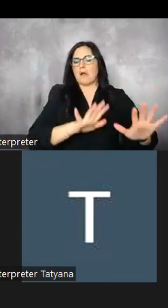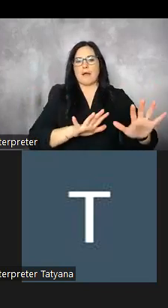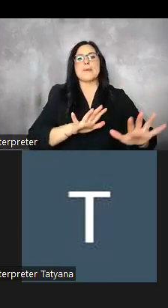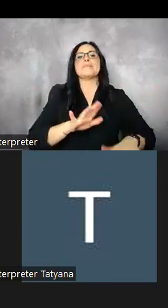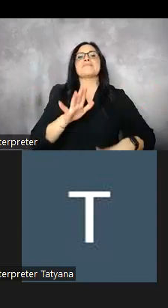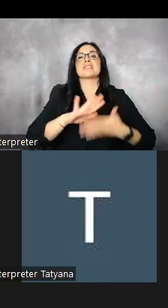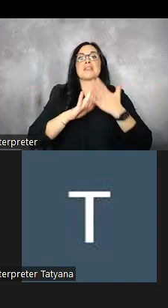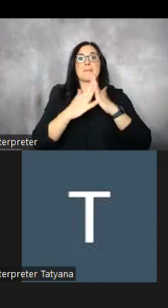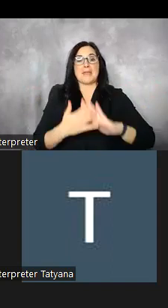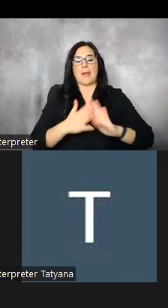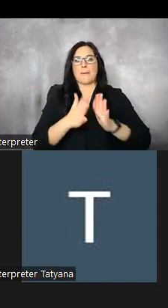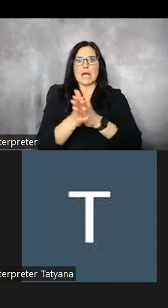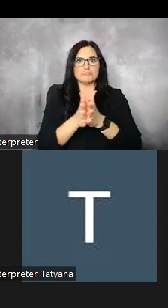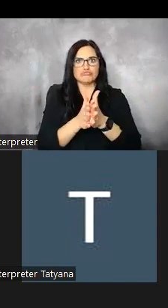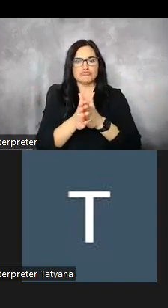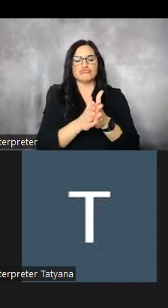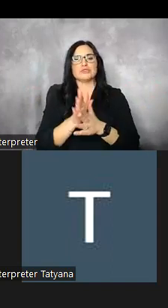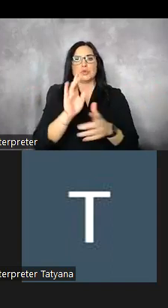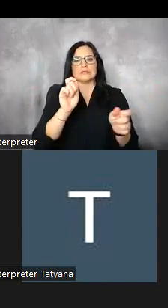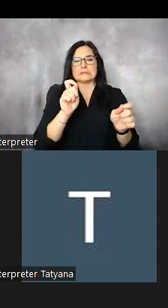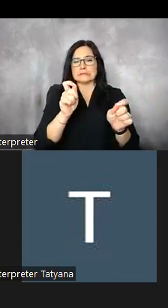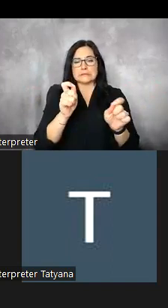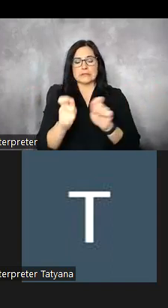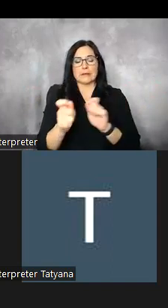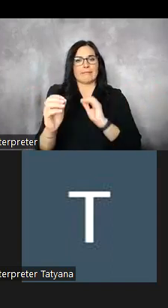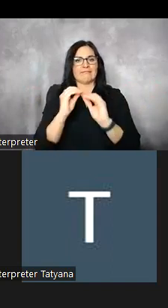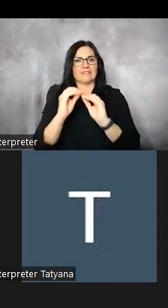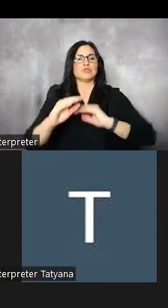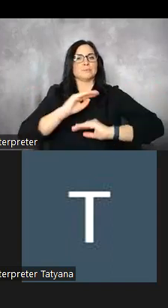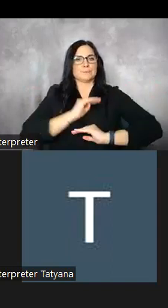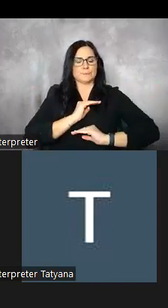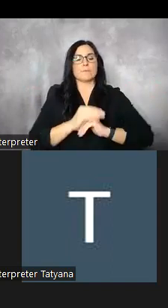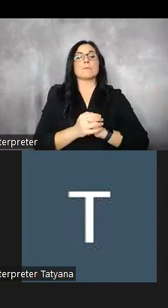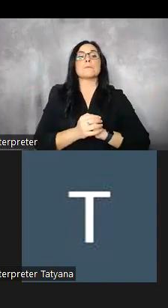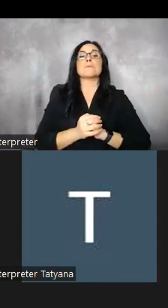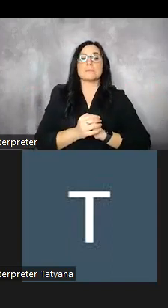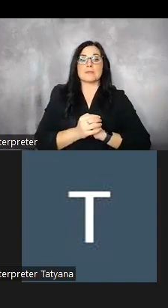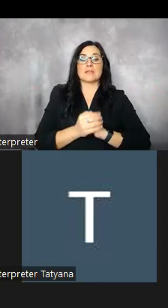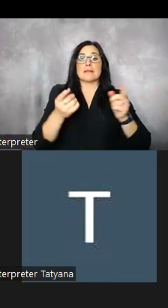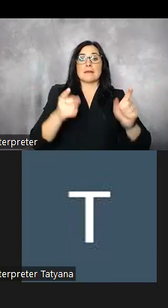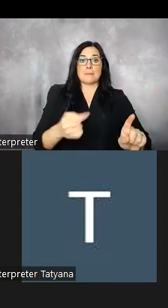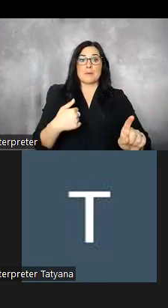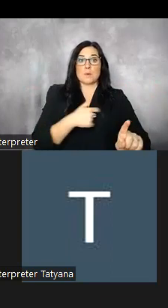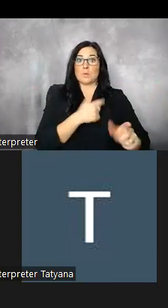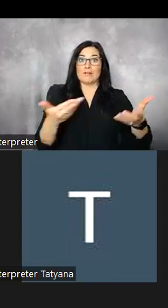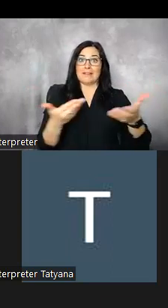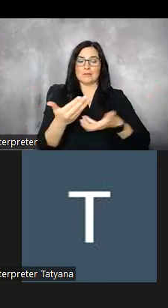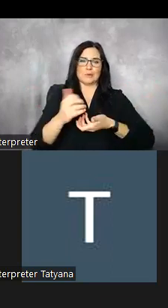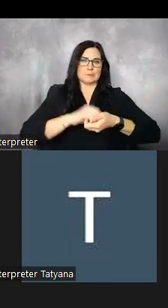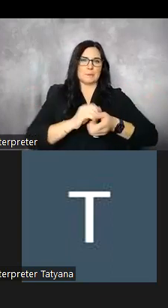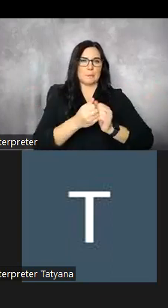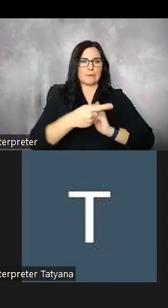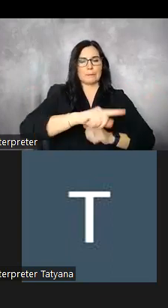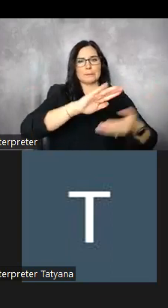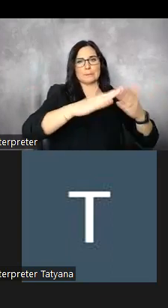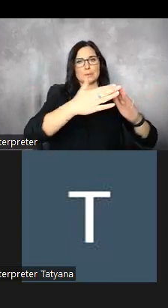very proactive in trying to help you guys out. So as a result, we are here for you, the community colleges,